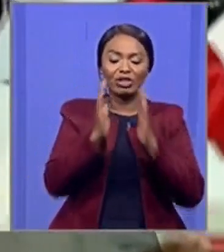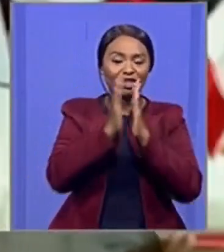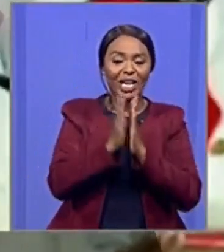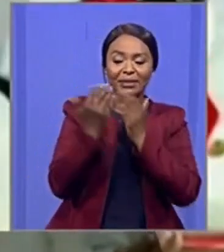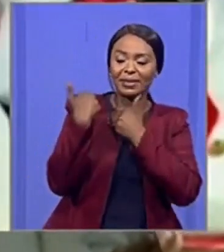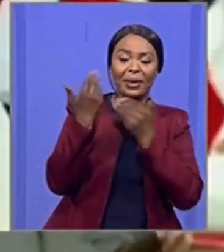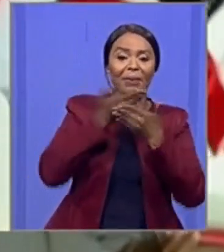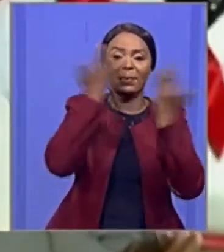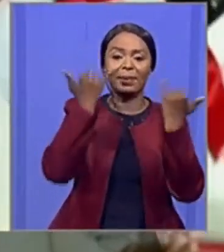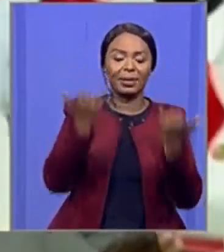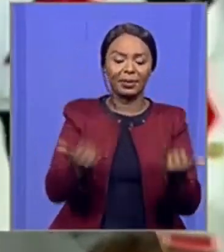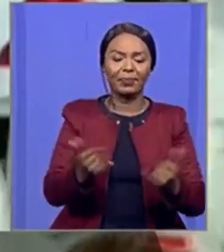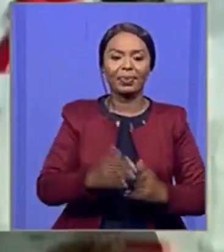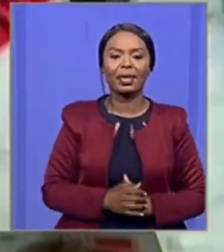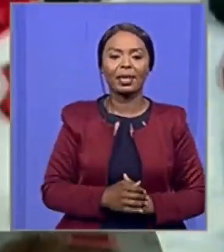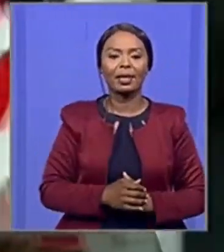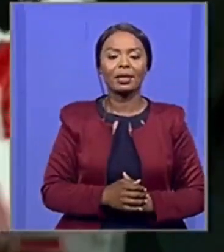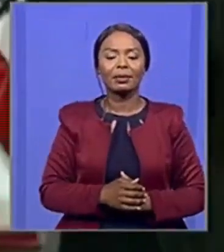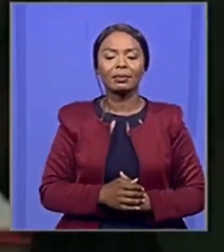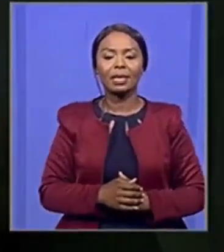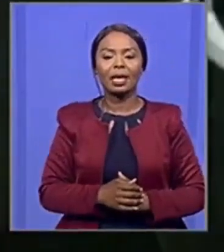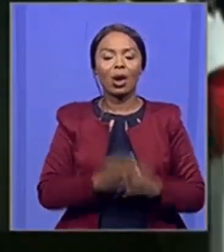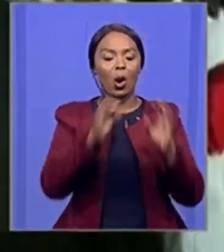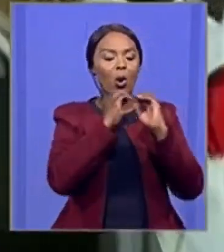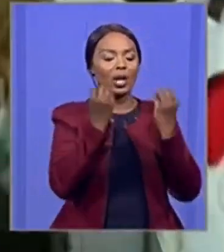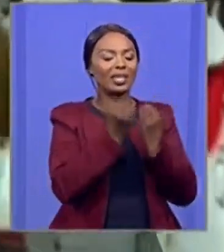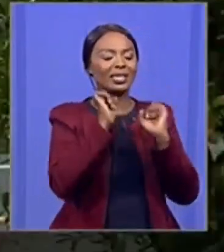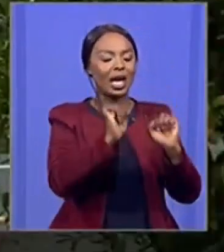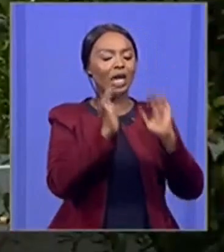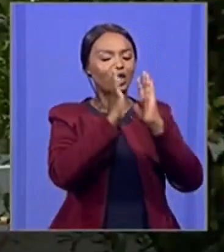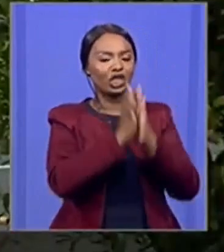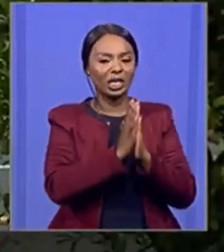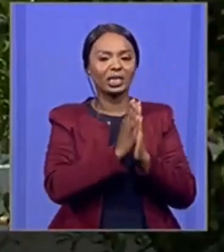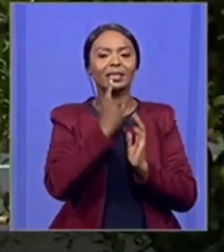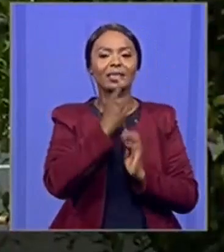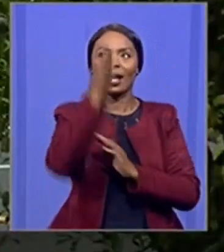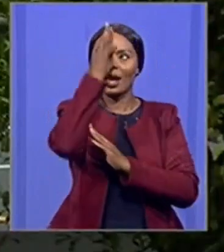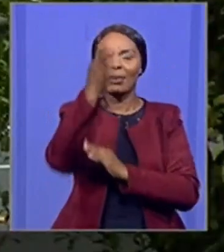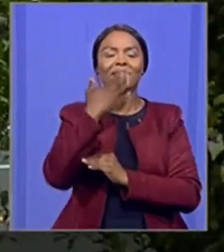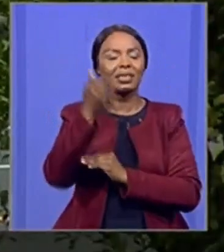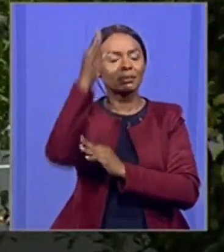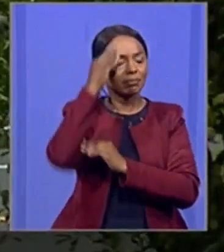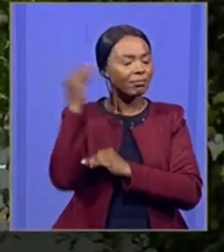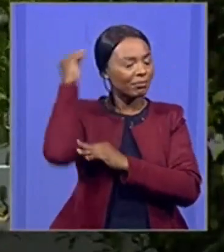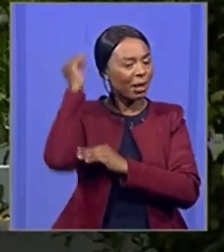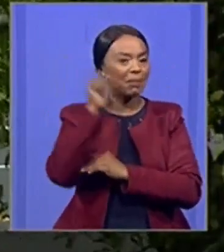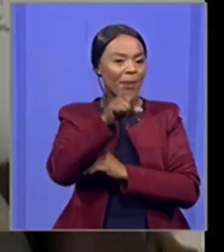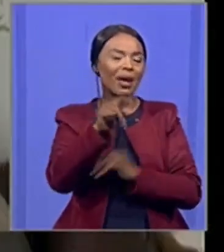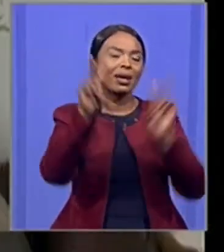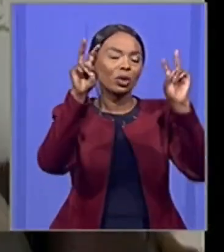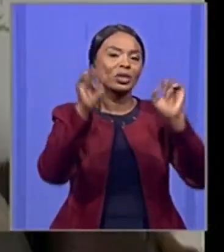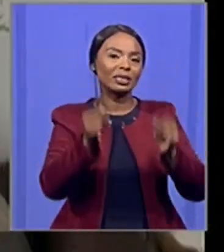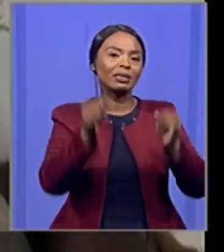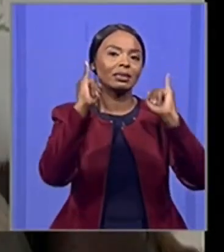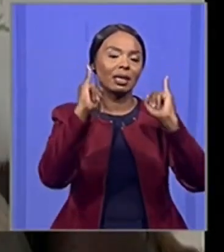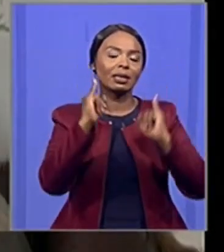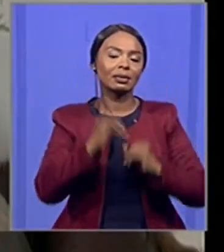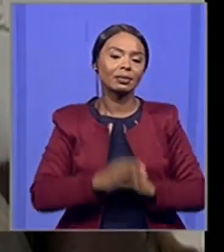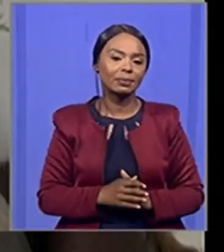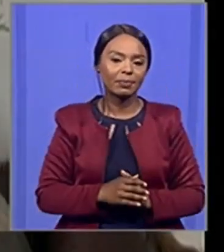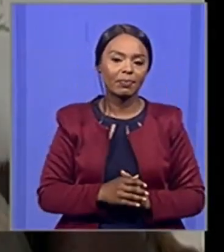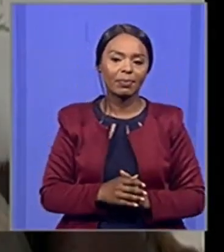Mokgatlo o buelelang tokologo ya dikereke wa re puso e tshwanetse go tsaya seno tsia. We call upon the authorities, therefore, to strengthen their law